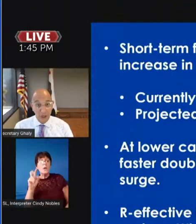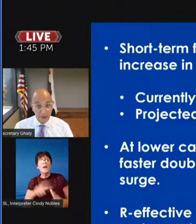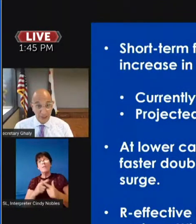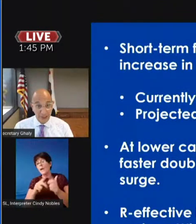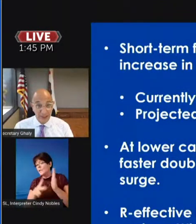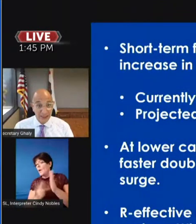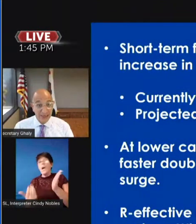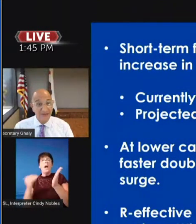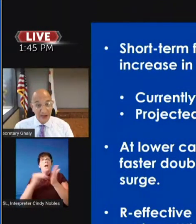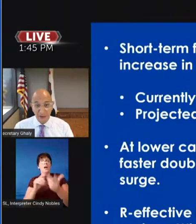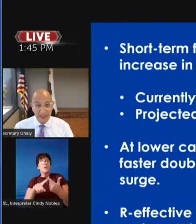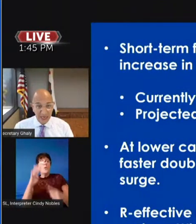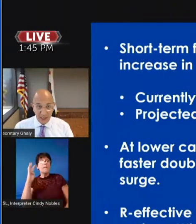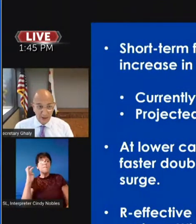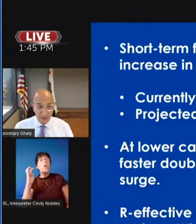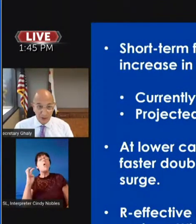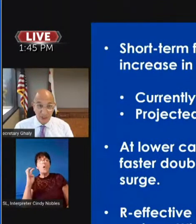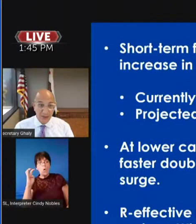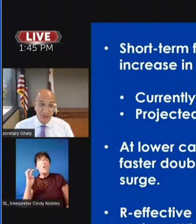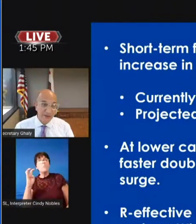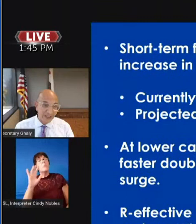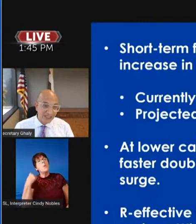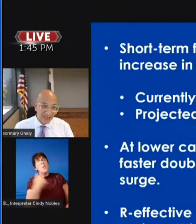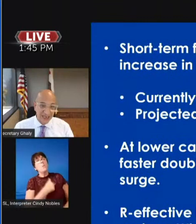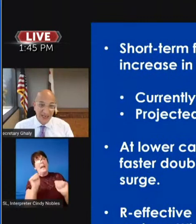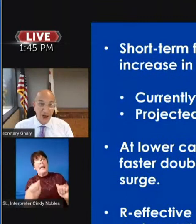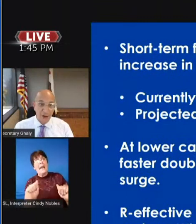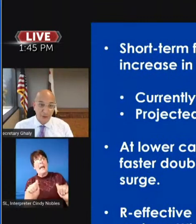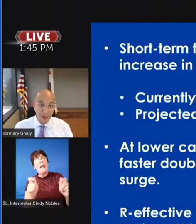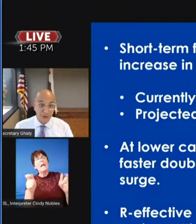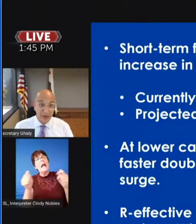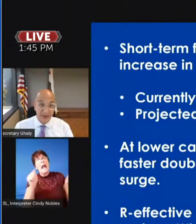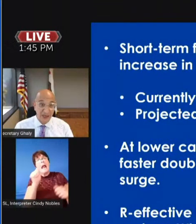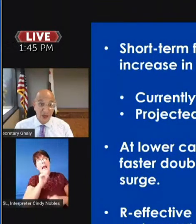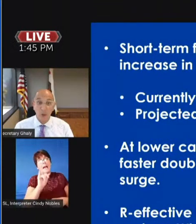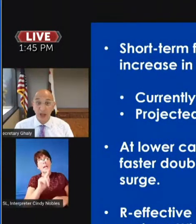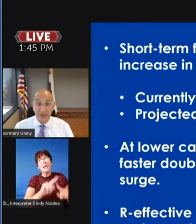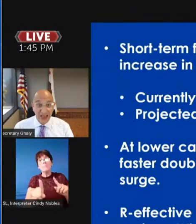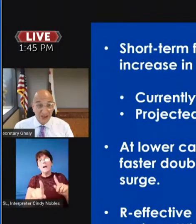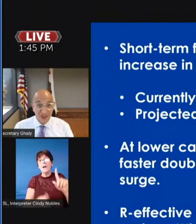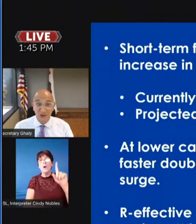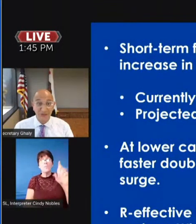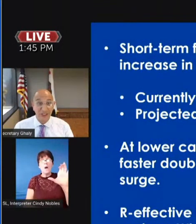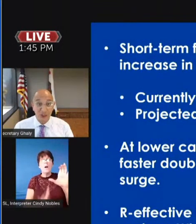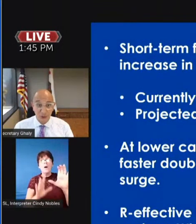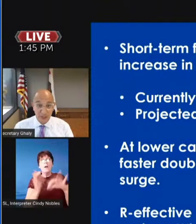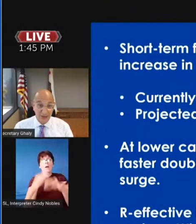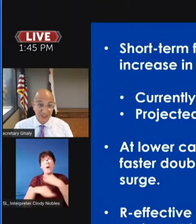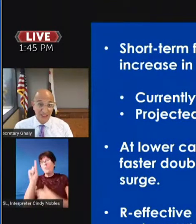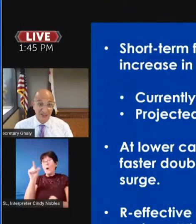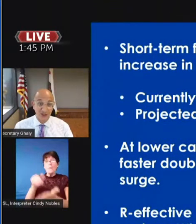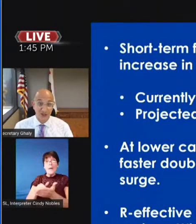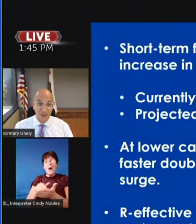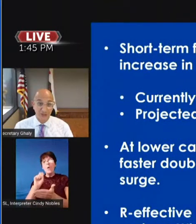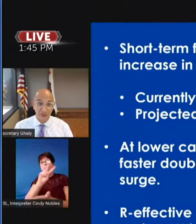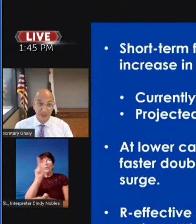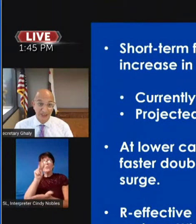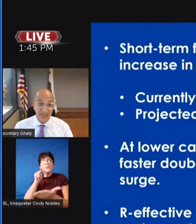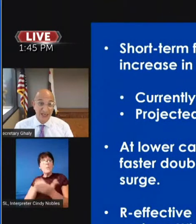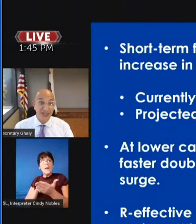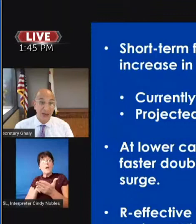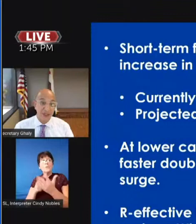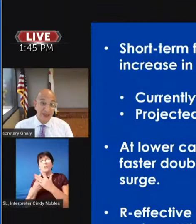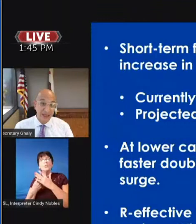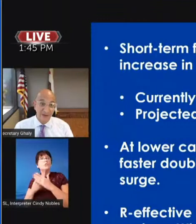to 400 is very tolerable. But if instead at 100 you're at 1,000 or even 2,000 as your starting